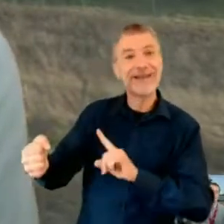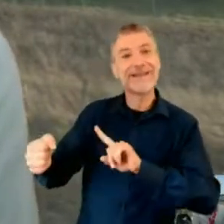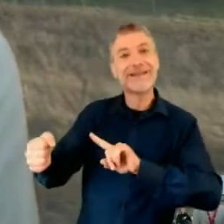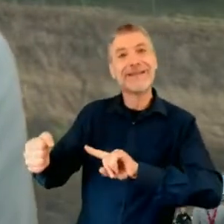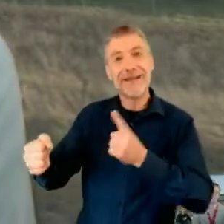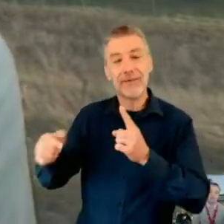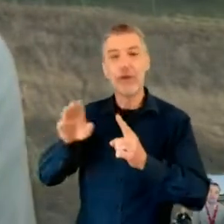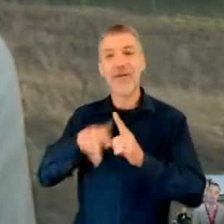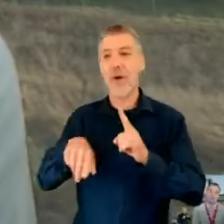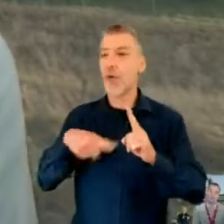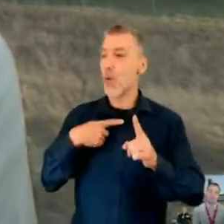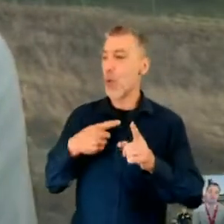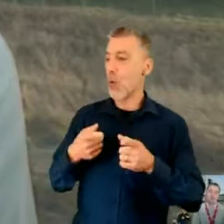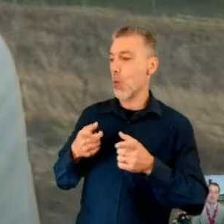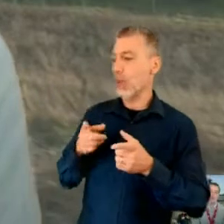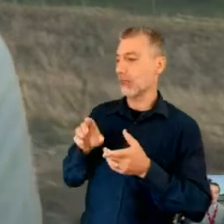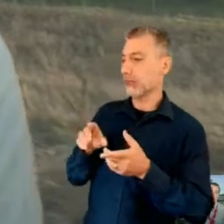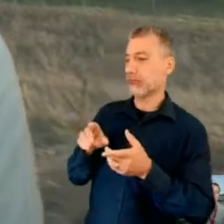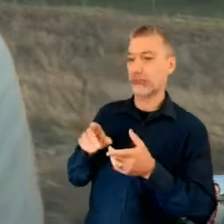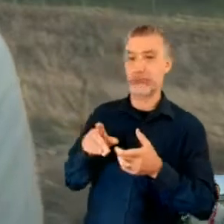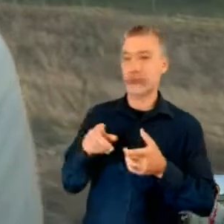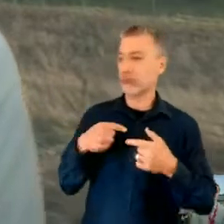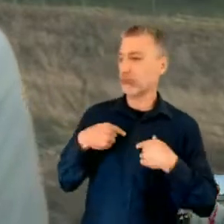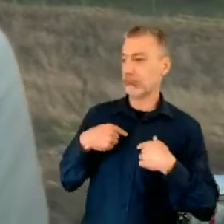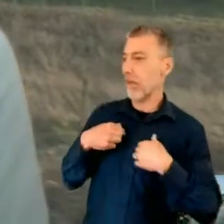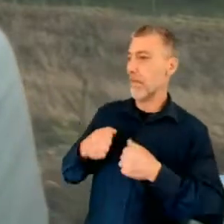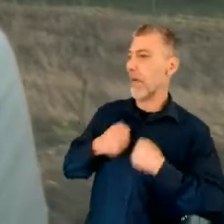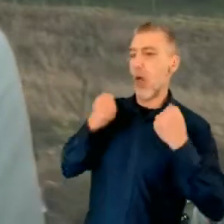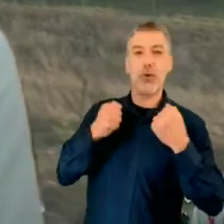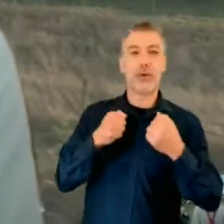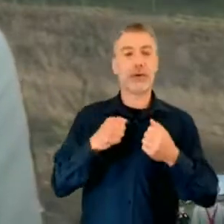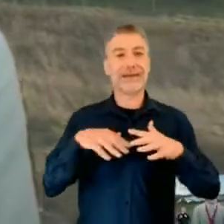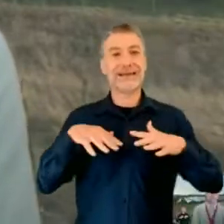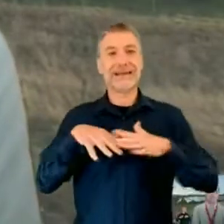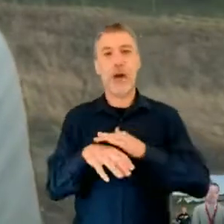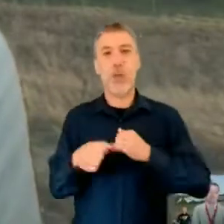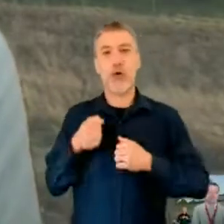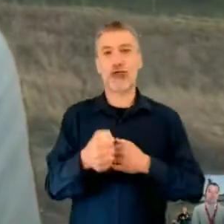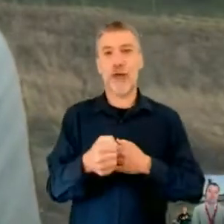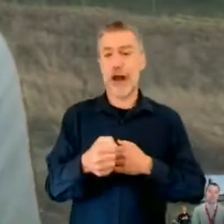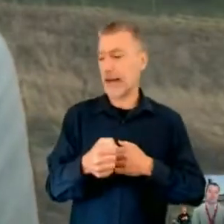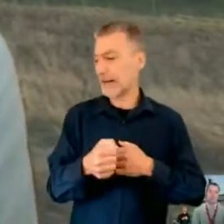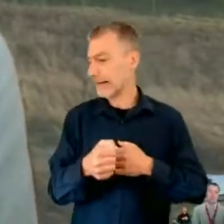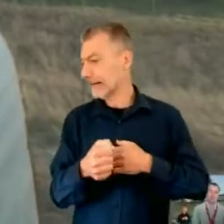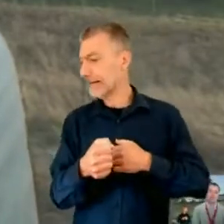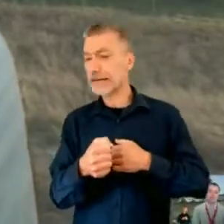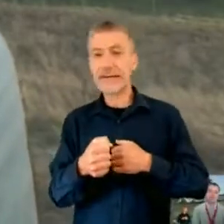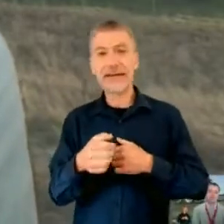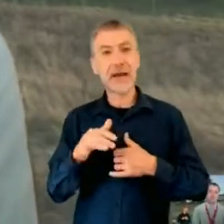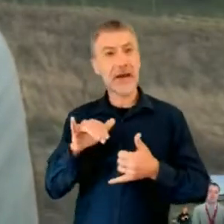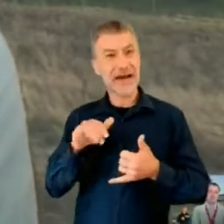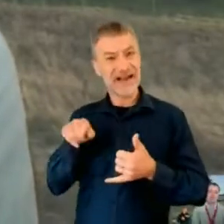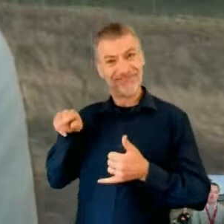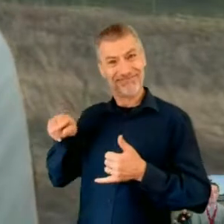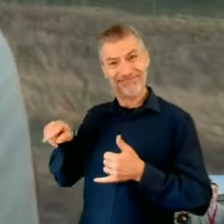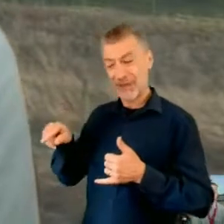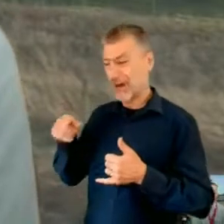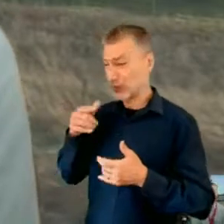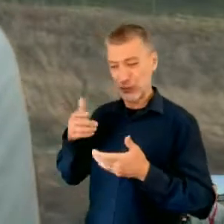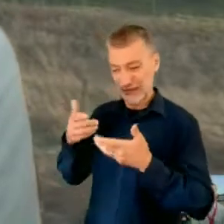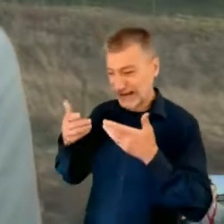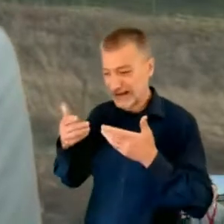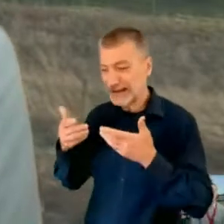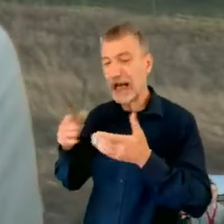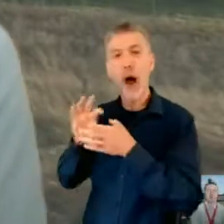don't have that space to do any recycling on board. So if we can offload our waste and do a bit of manual sorting and improve segregation, we can kind of help reduce